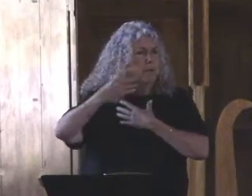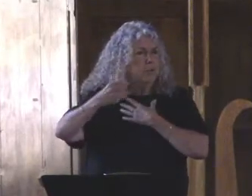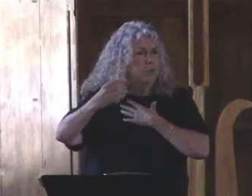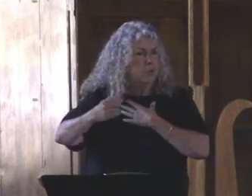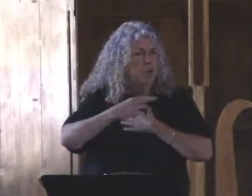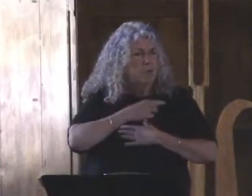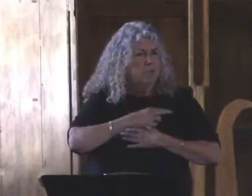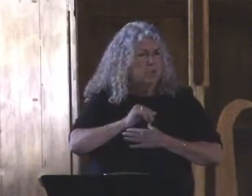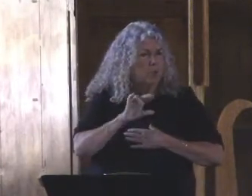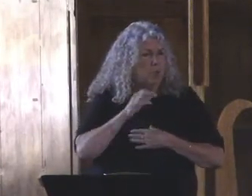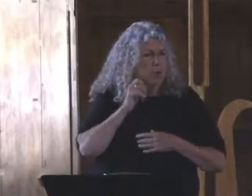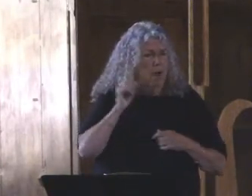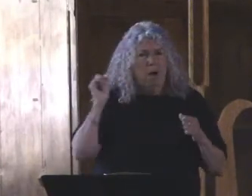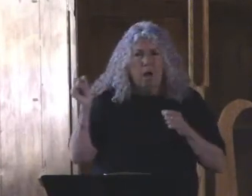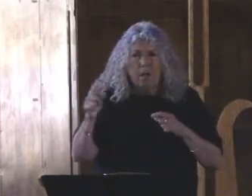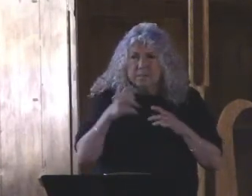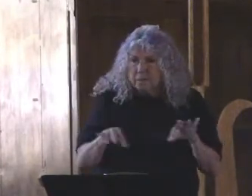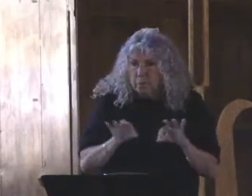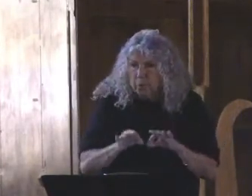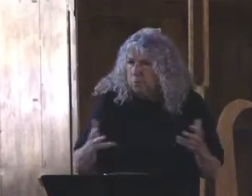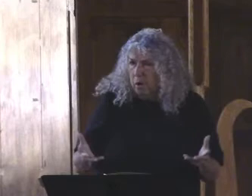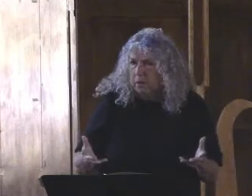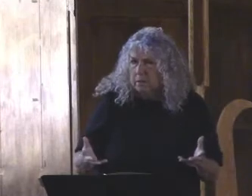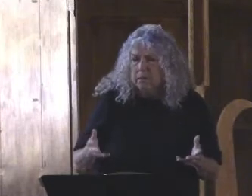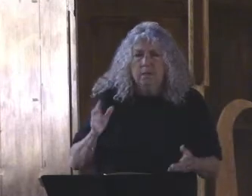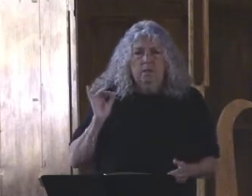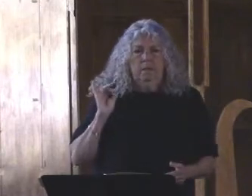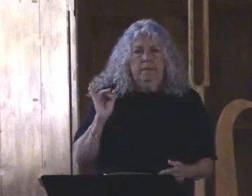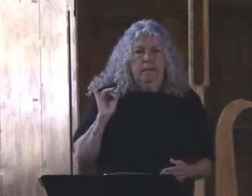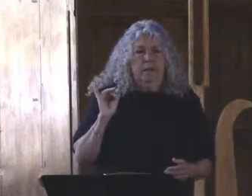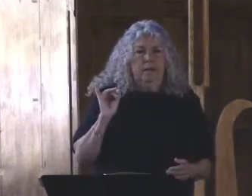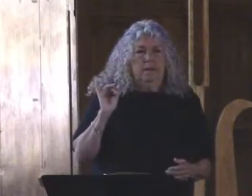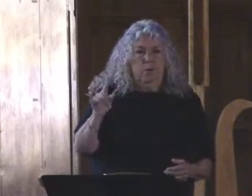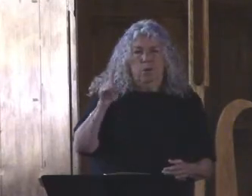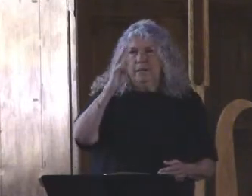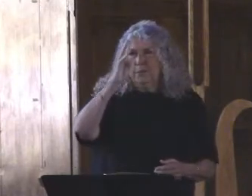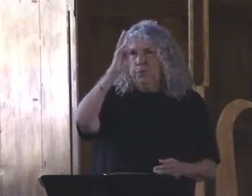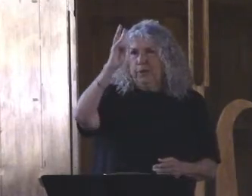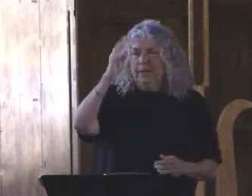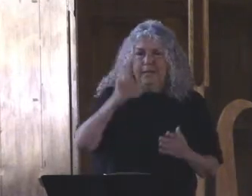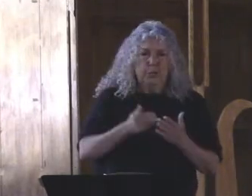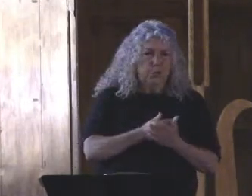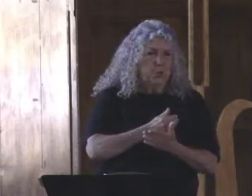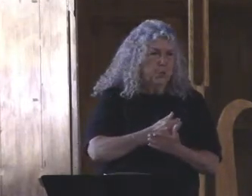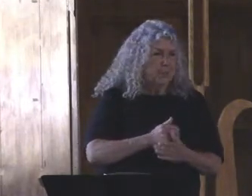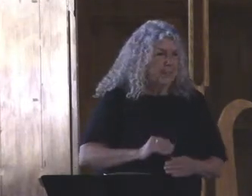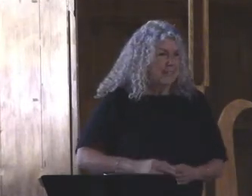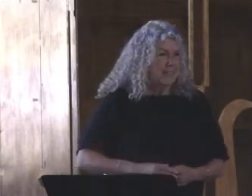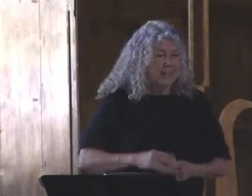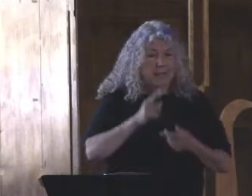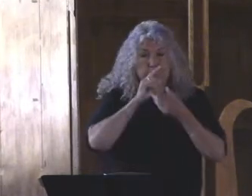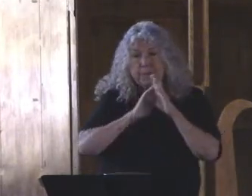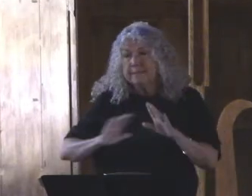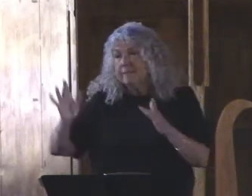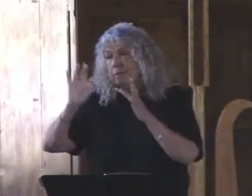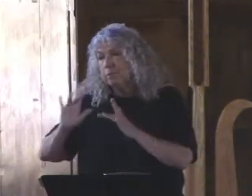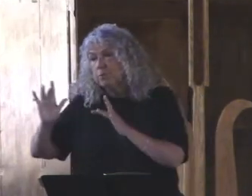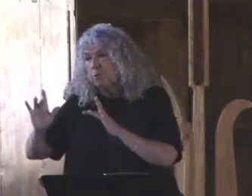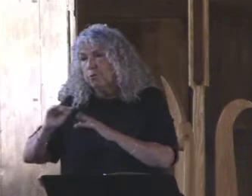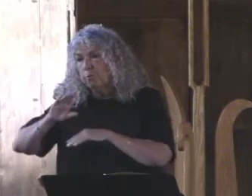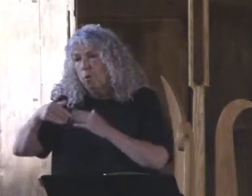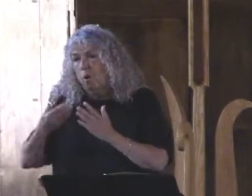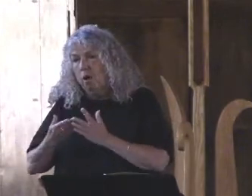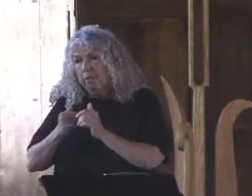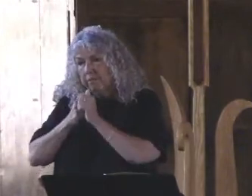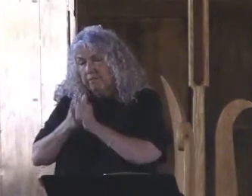or not. All that matters is that one is created anew. Peace and mercy to all